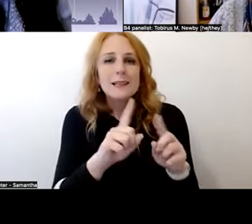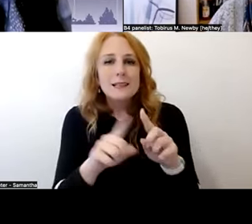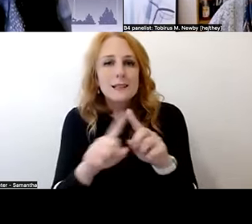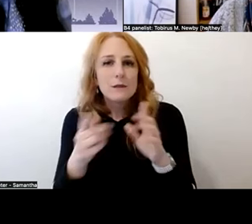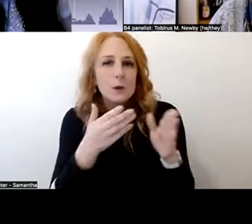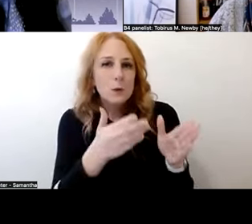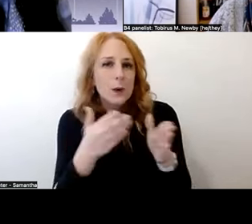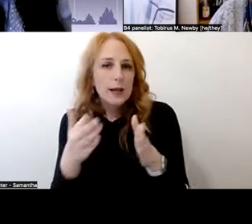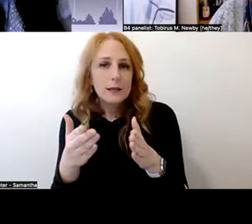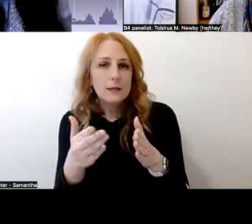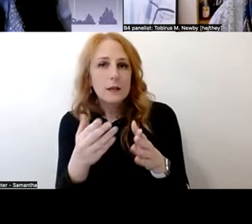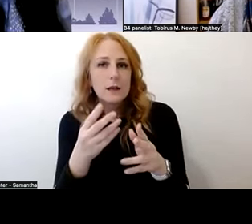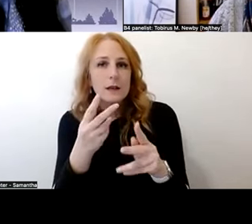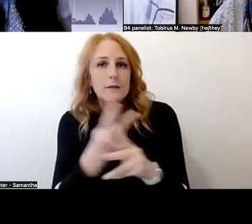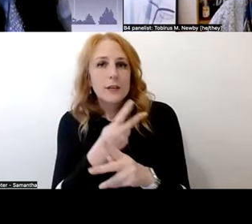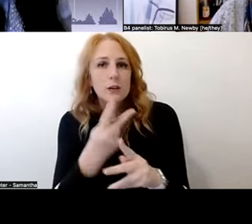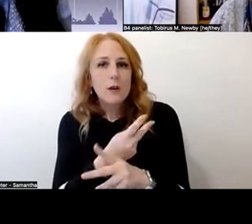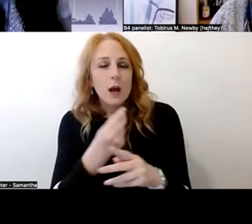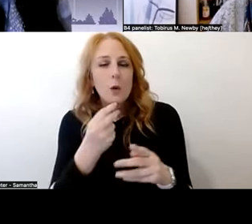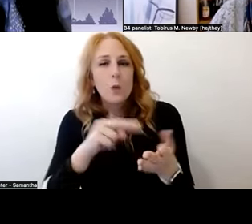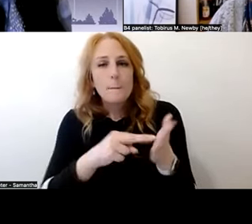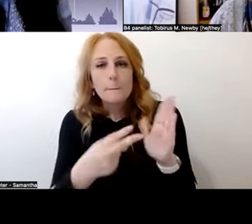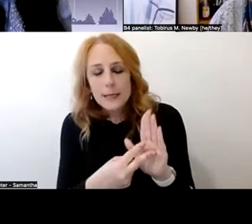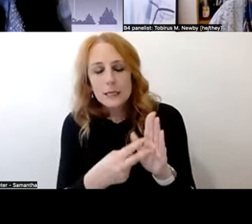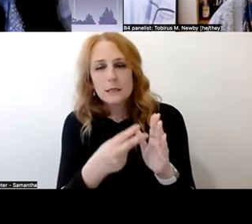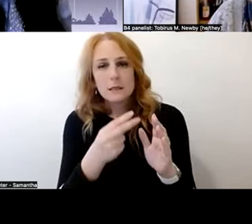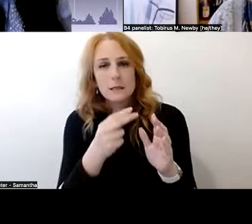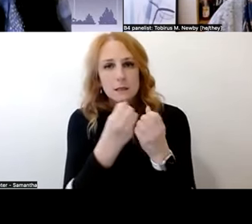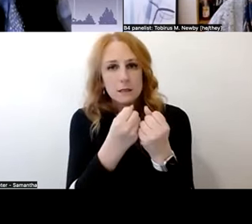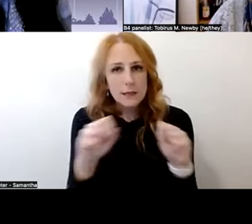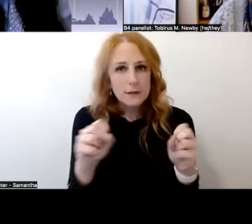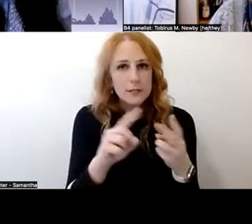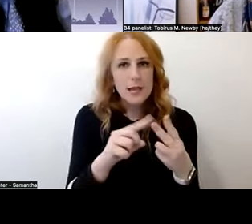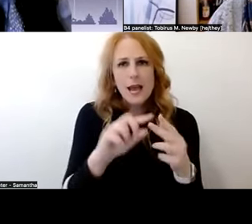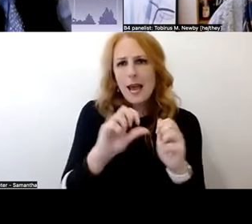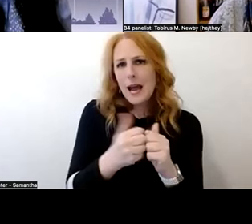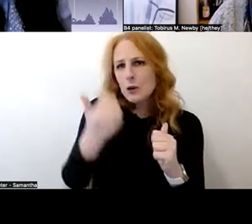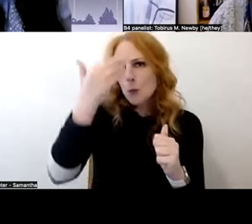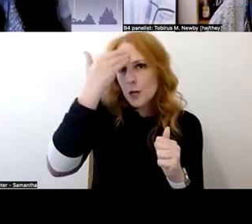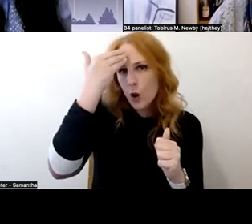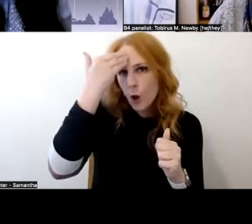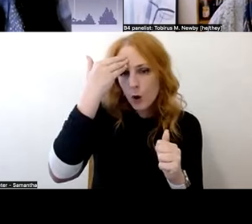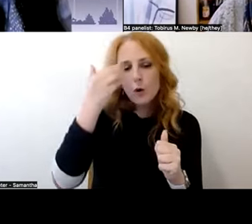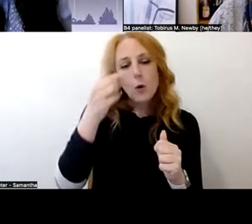safe, and build programs of monitoring around them that are not surveillance oriented,